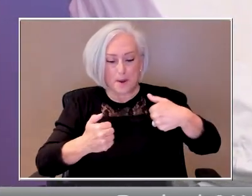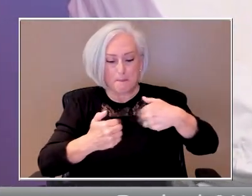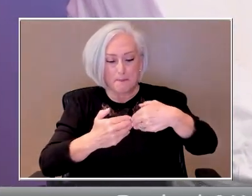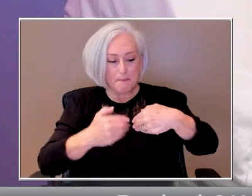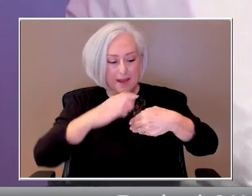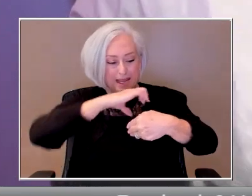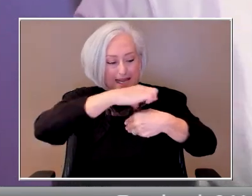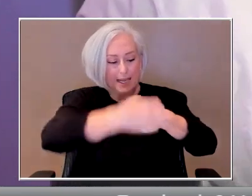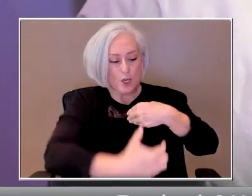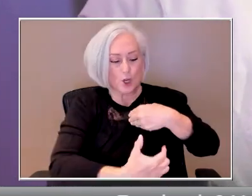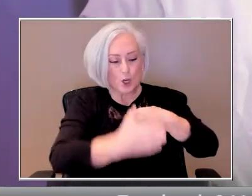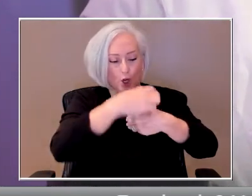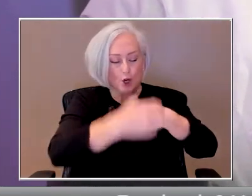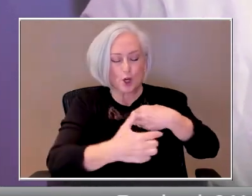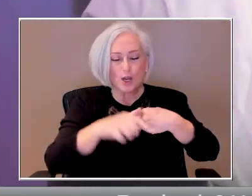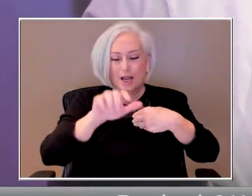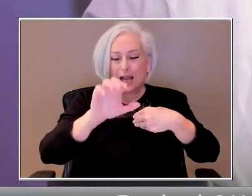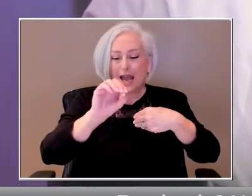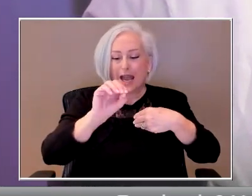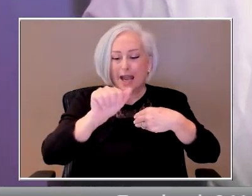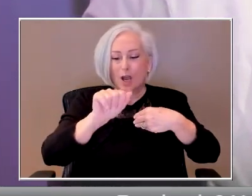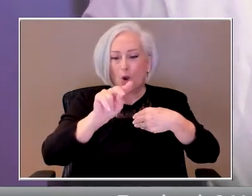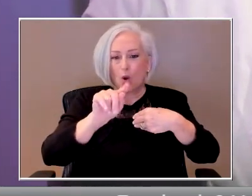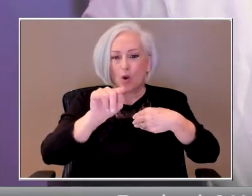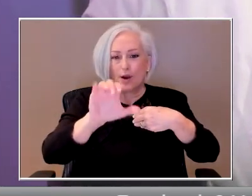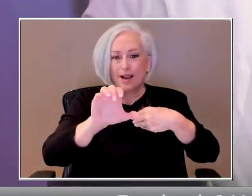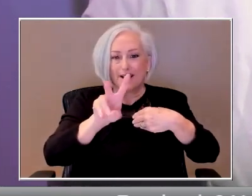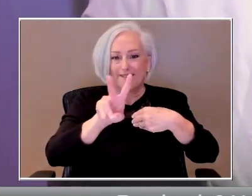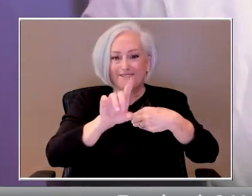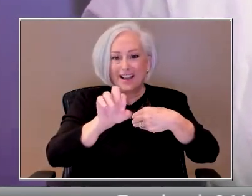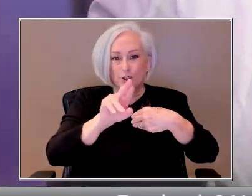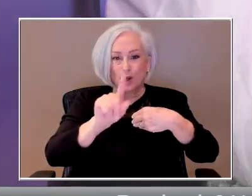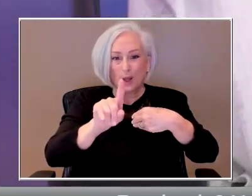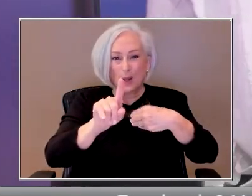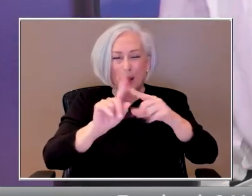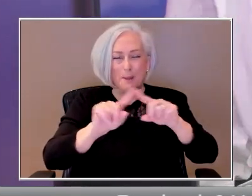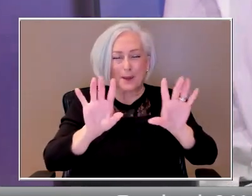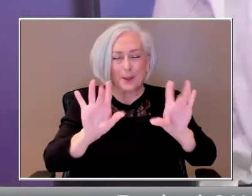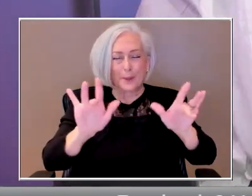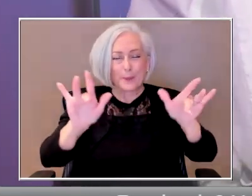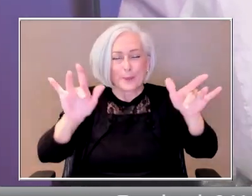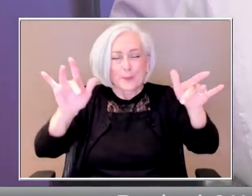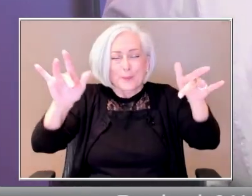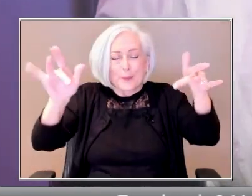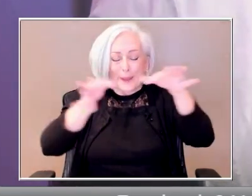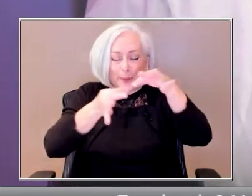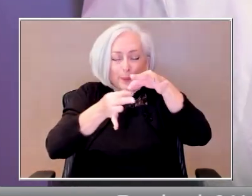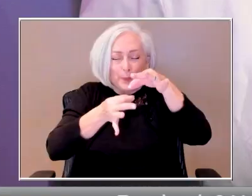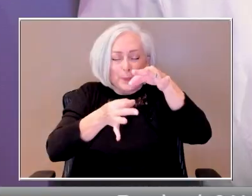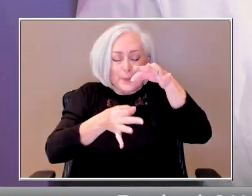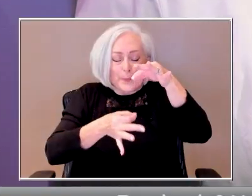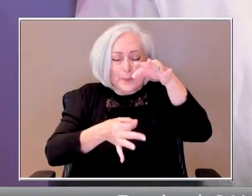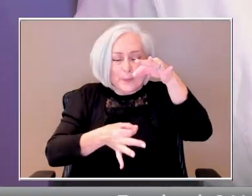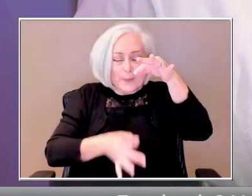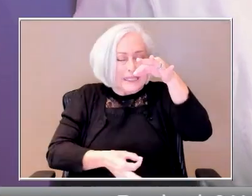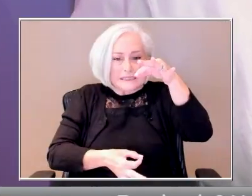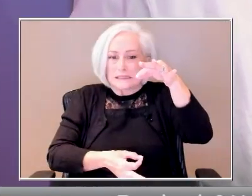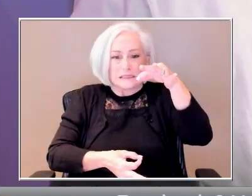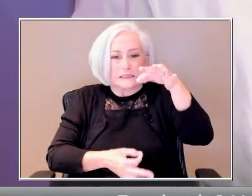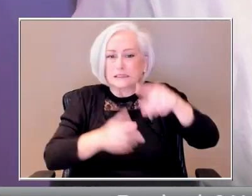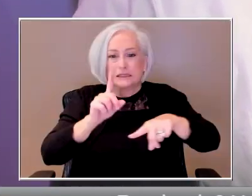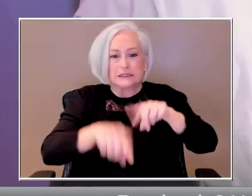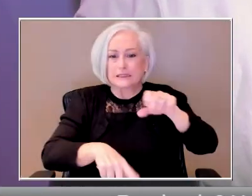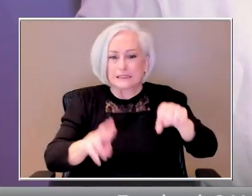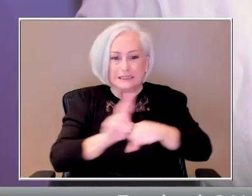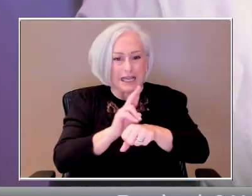that thin and translucent. Wow. And so we worked a long time to try to free this up, but ultimately we would have either gotten into the right